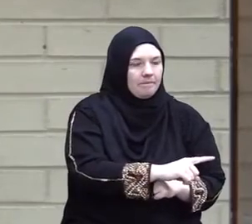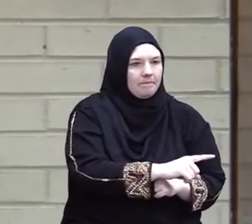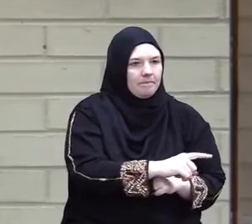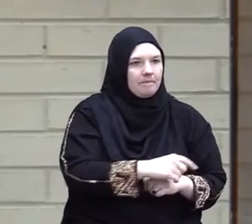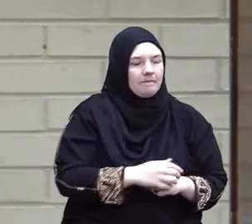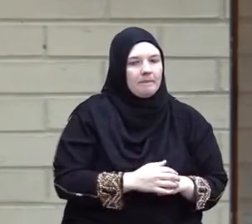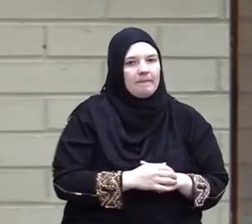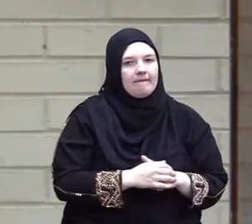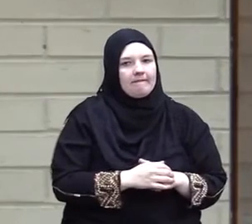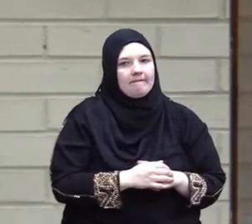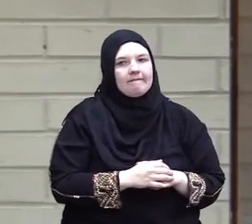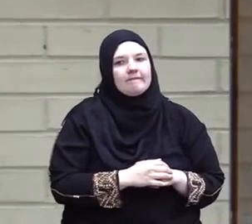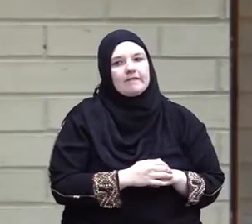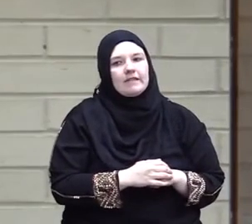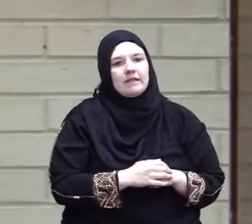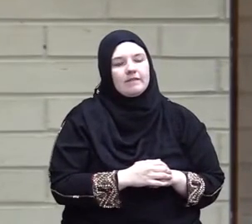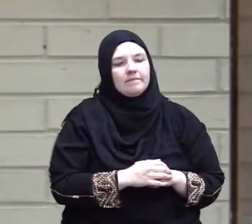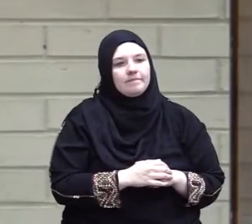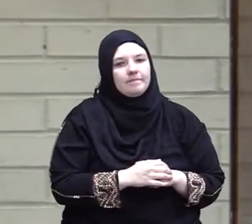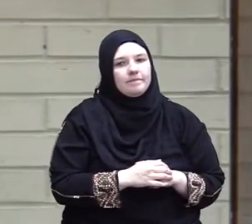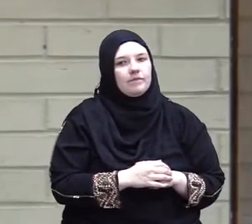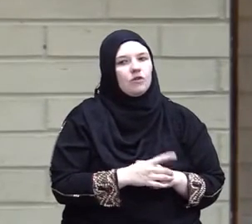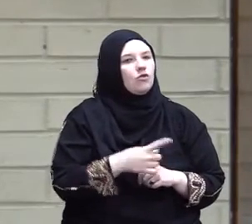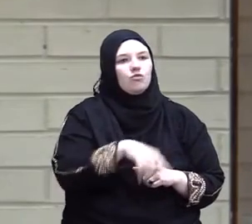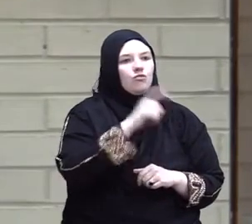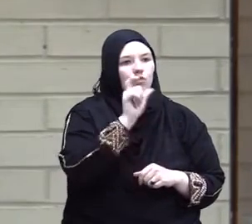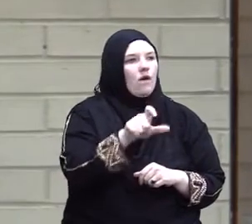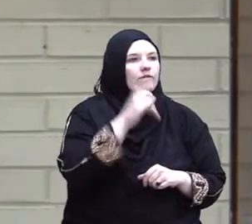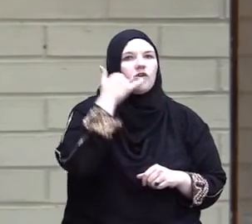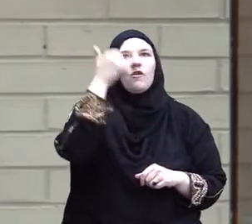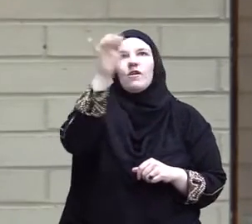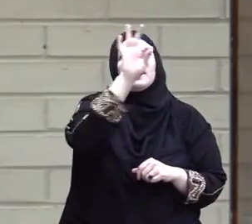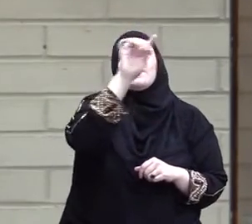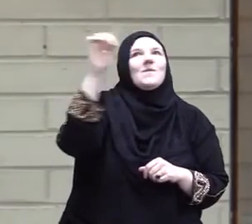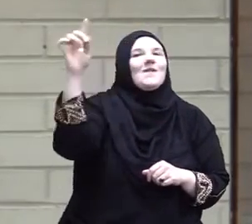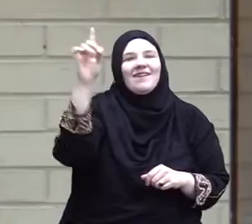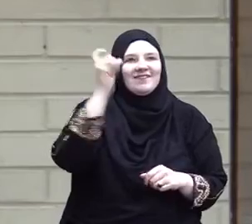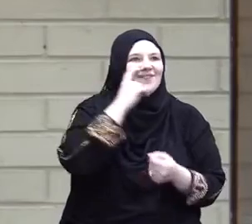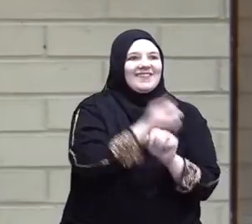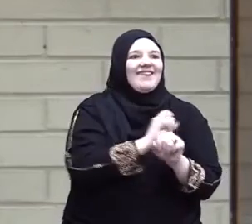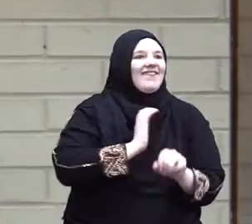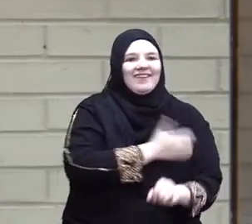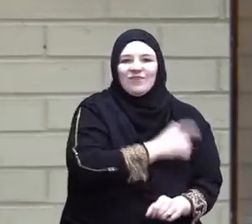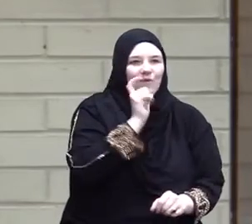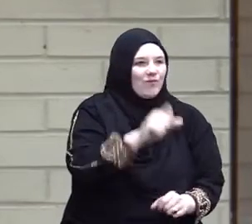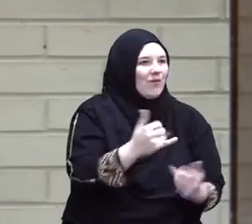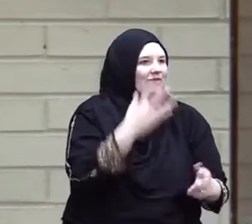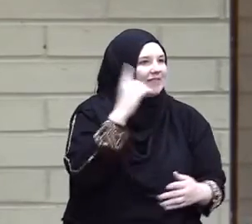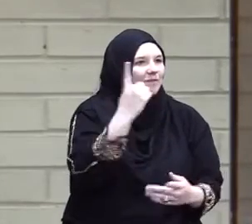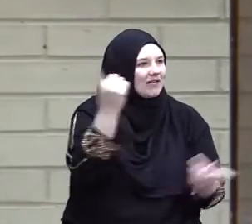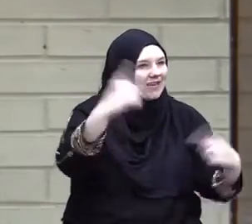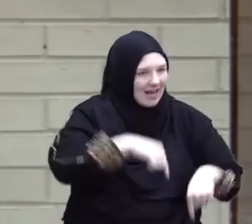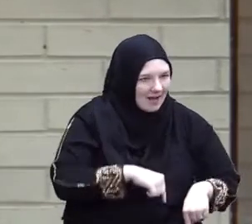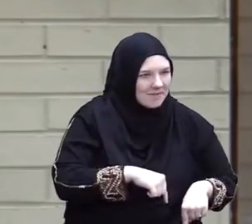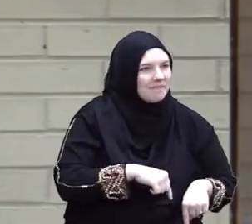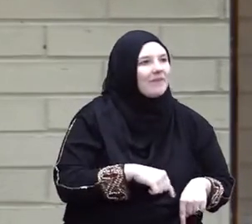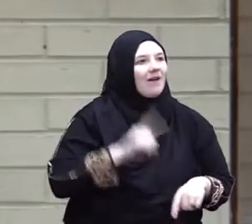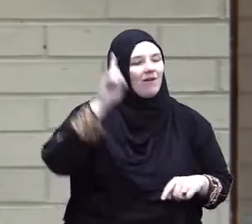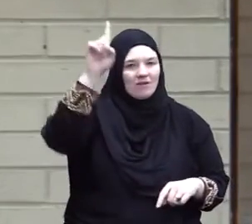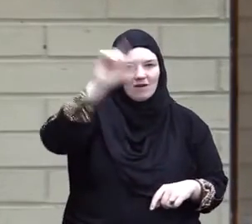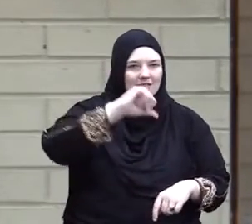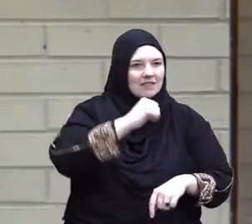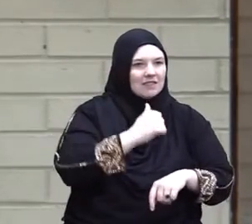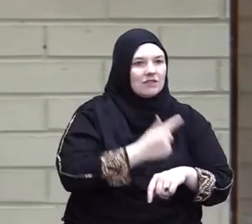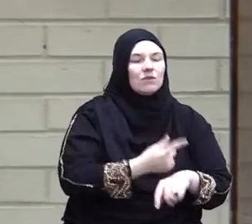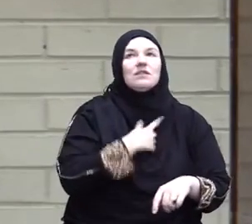facility automatically yours. You don't have to call 911. You don't have to wait for somebody to come. They are there. You say,